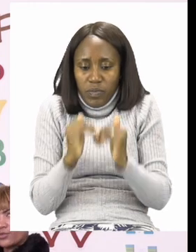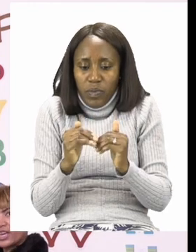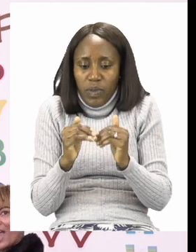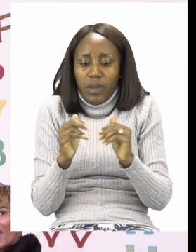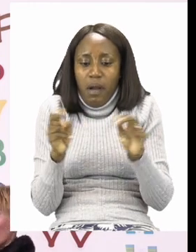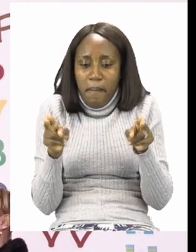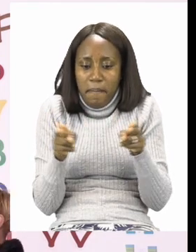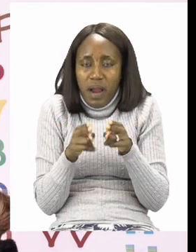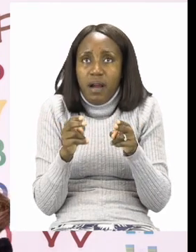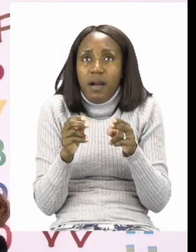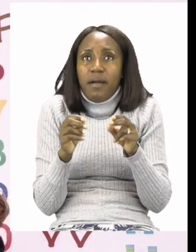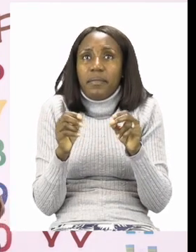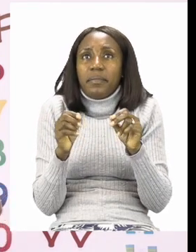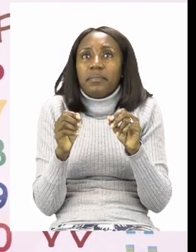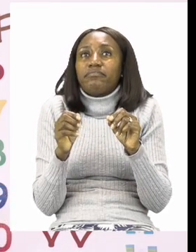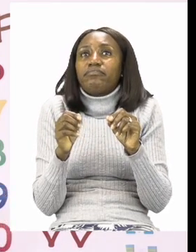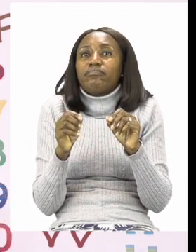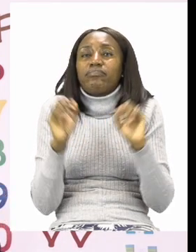Then we have